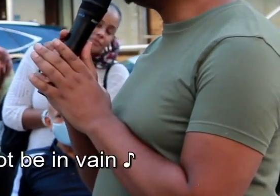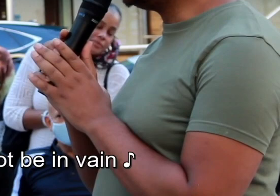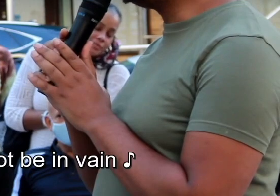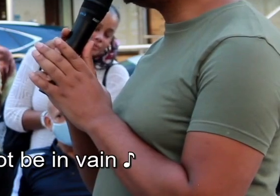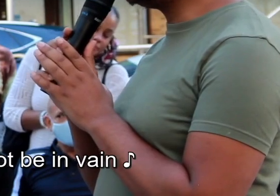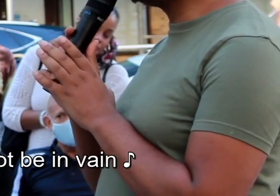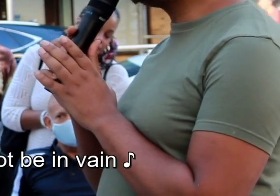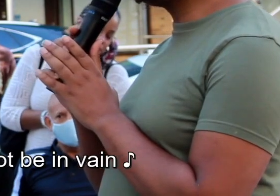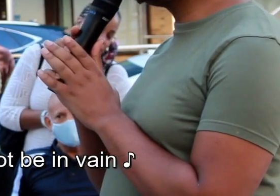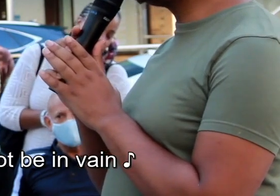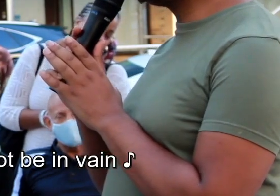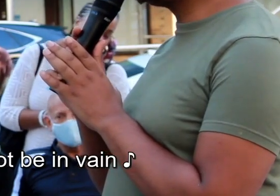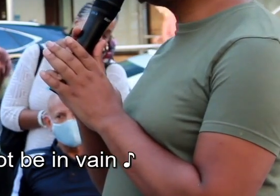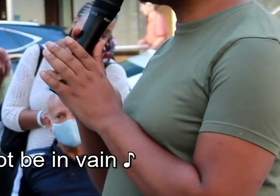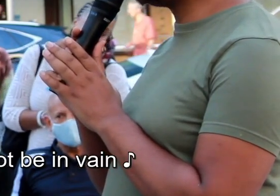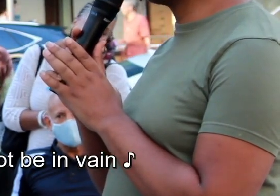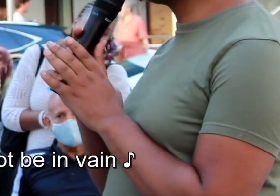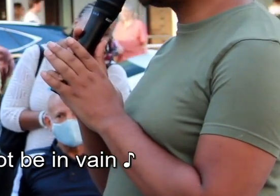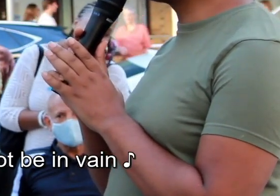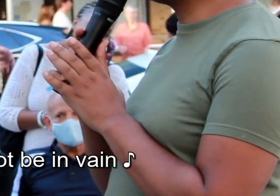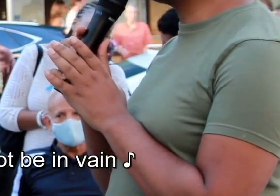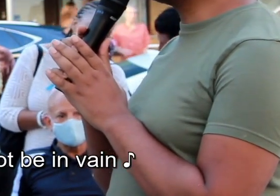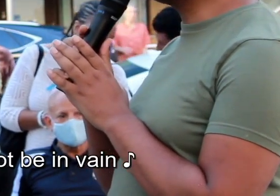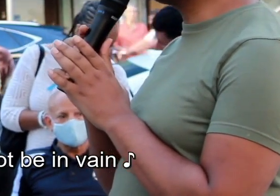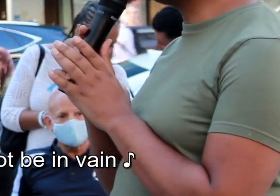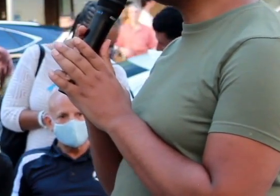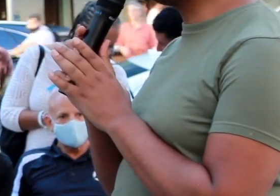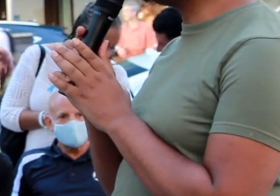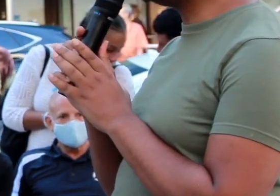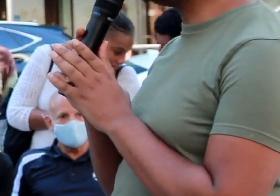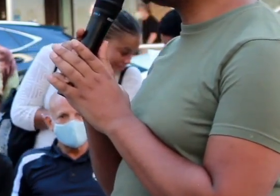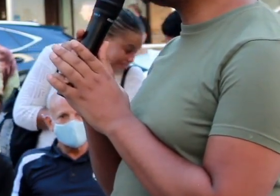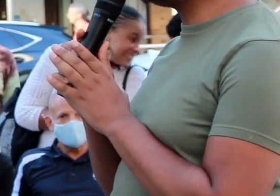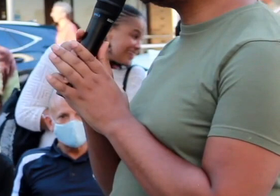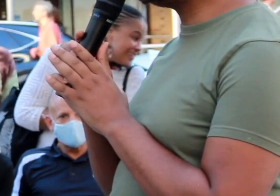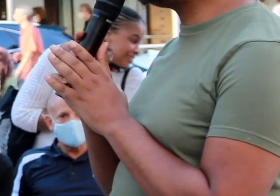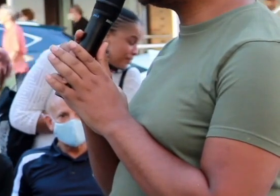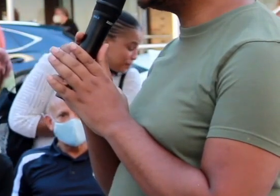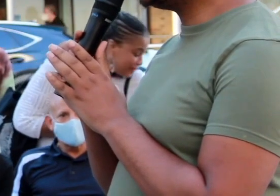my living shall not be